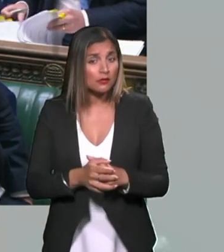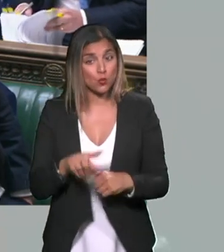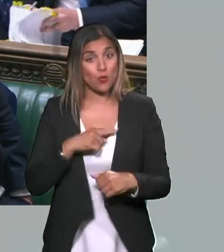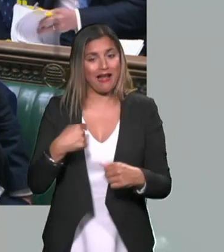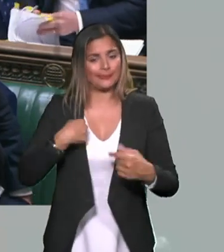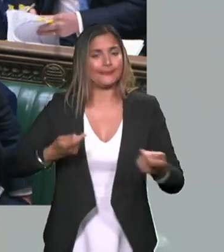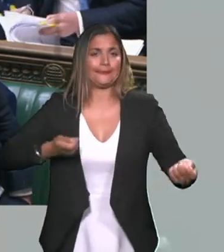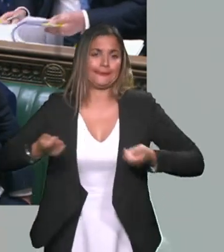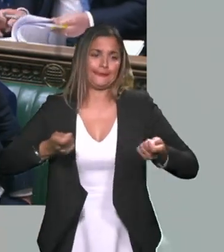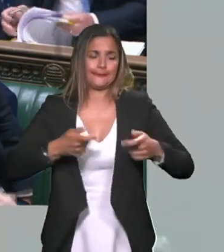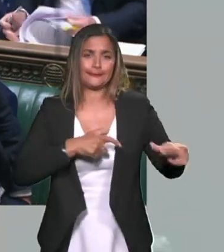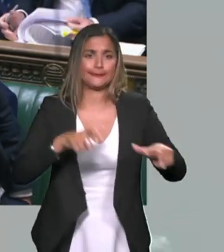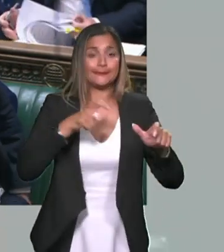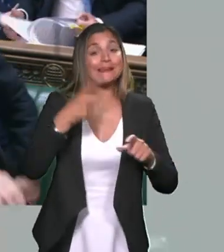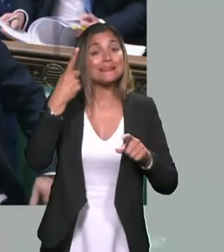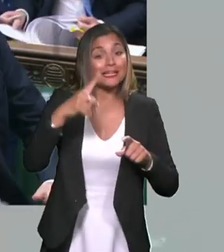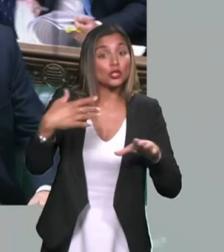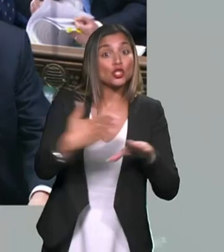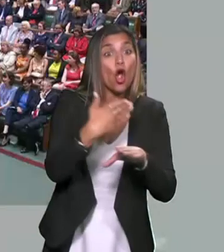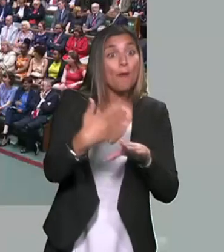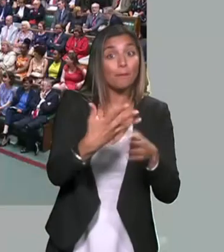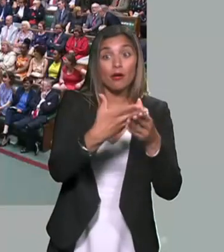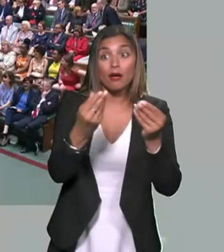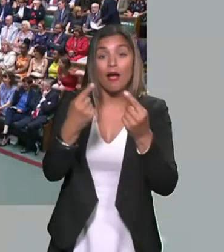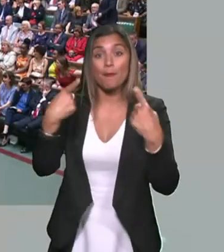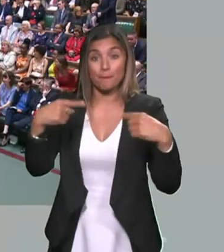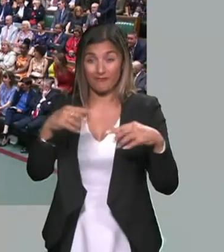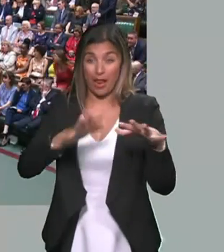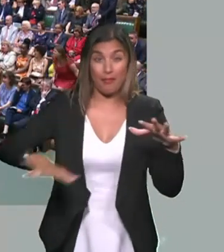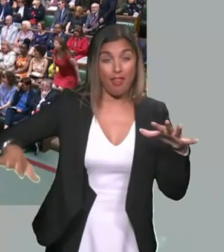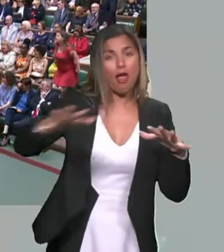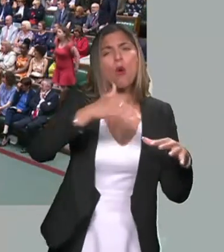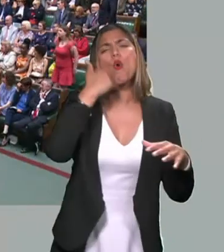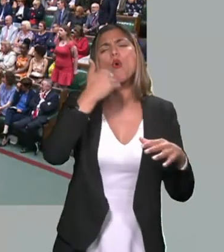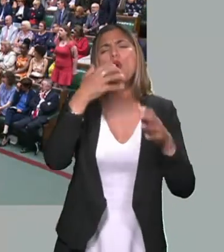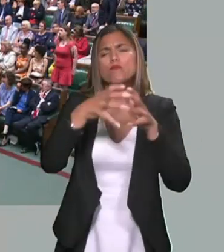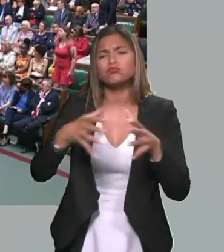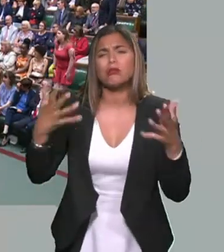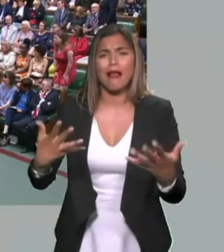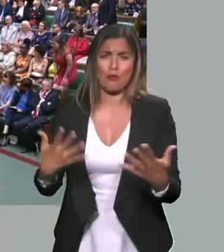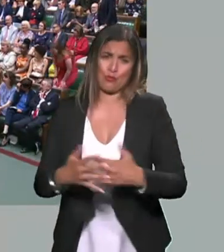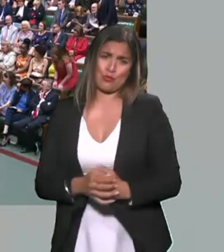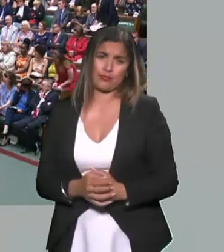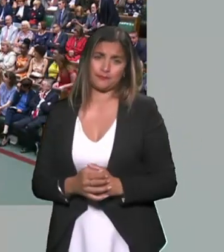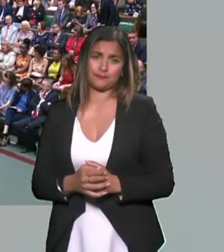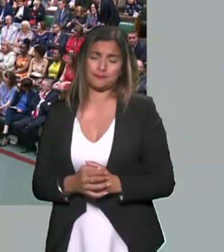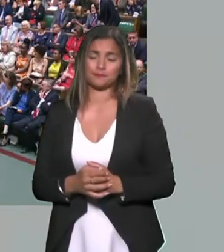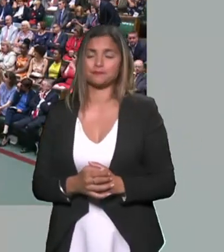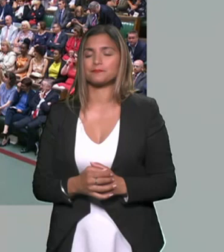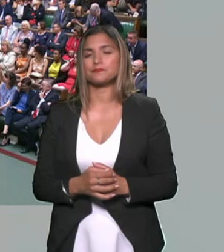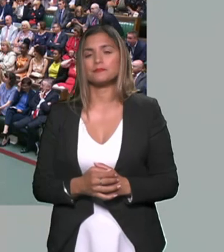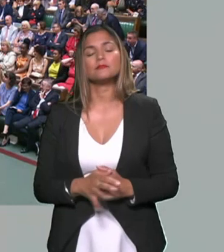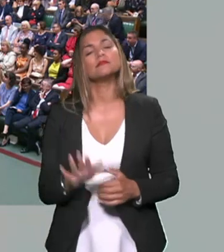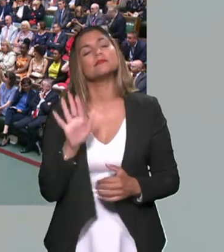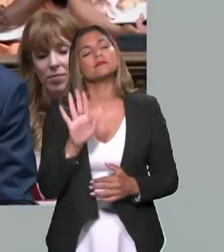that vacancies are at an all-time high. Yes, Starmer. Cut him some slack.